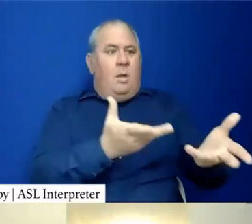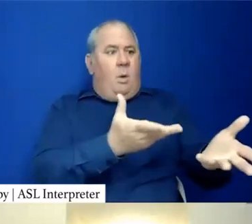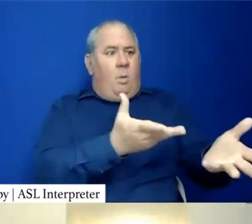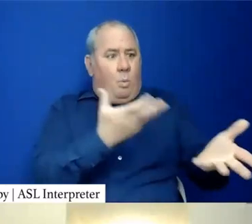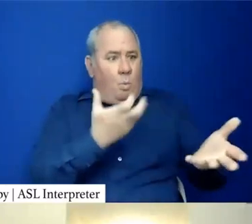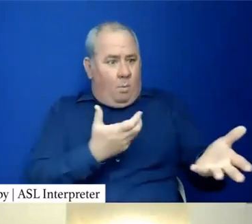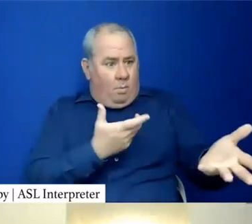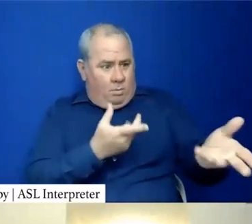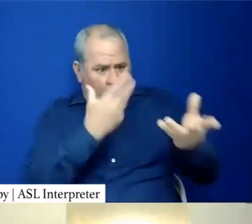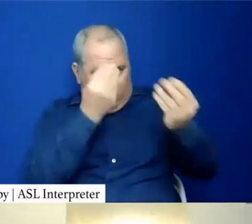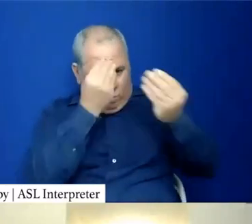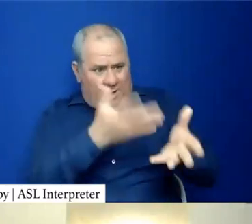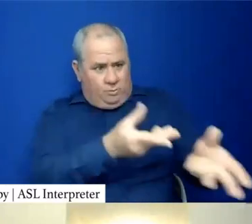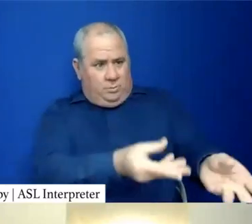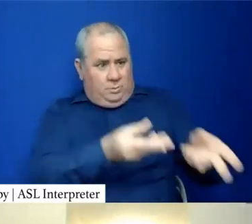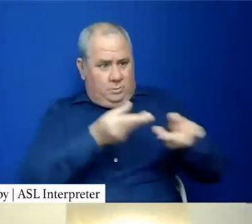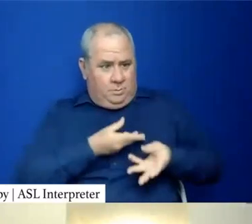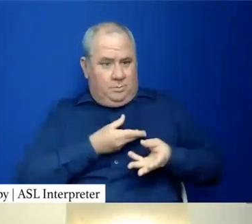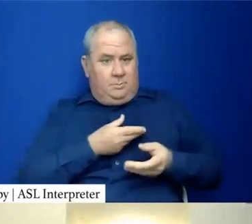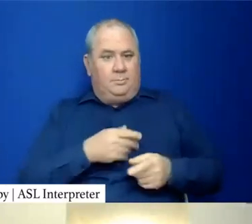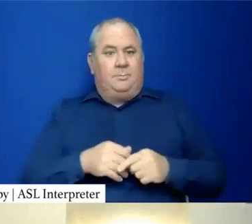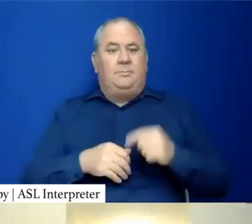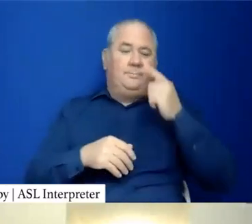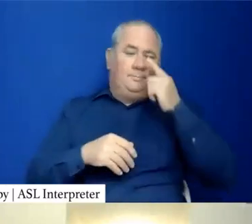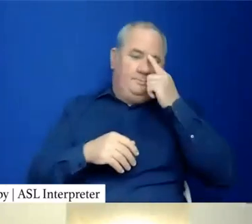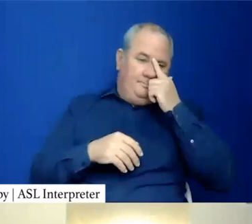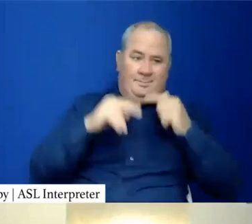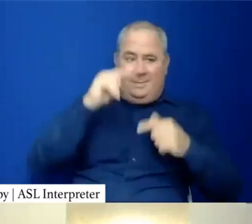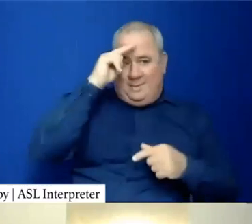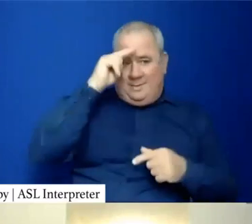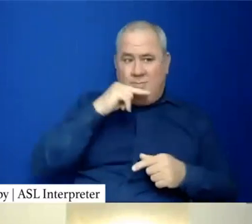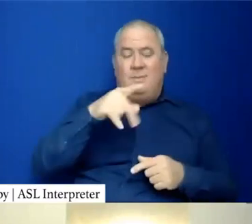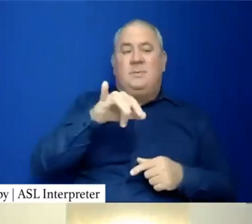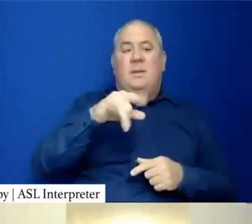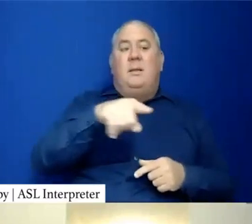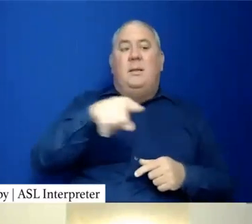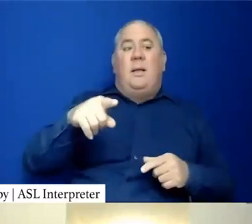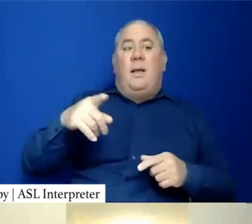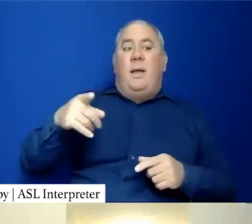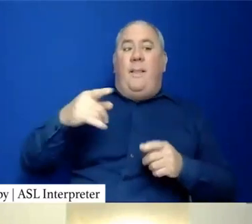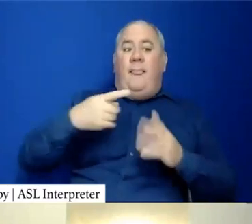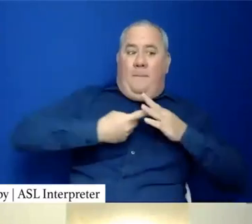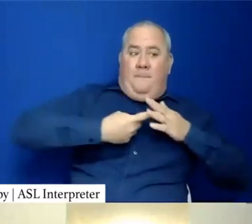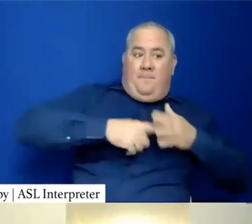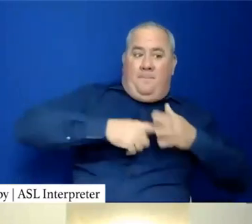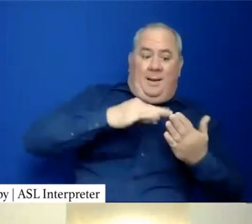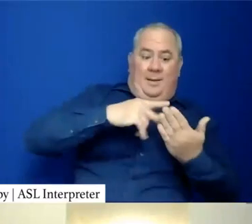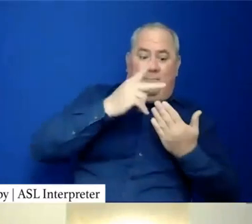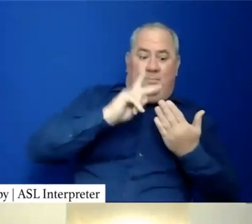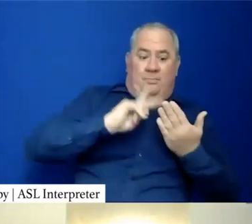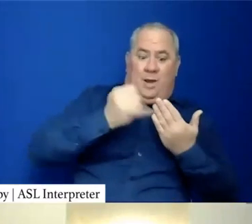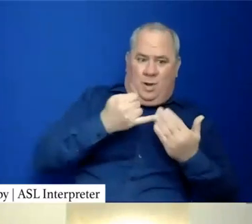This is Nassira. Even the idea of coming to people at the beginning of a project rather than the end has been a huge